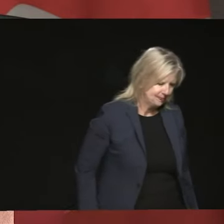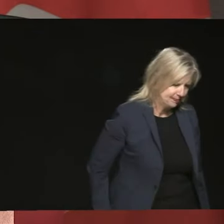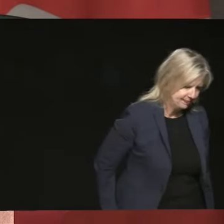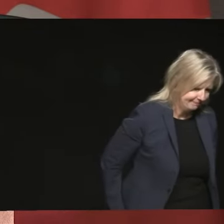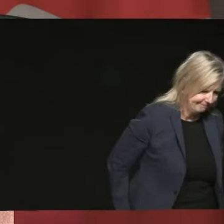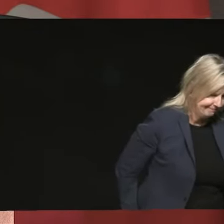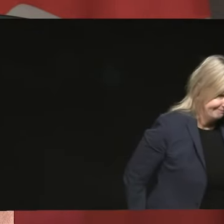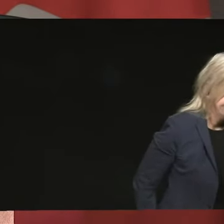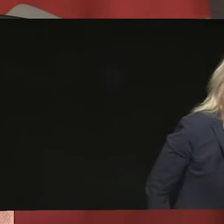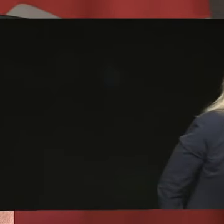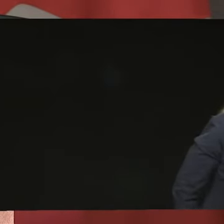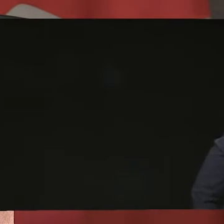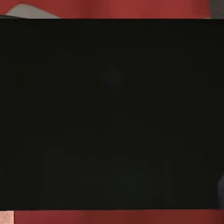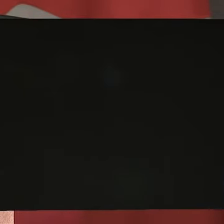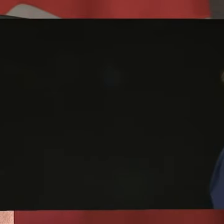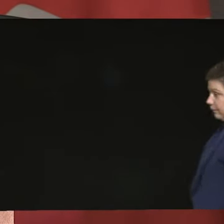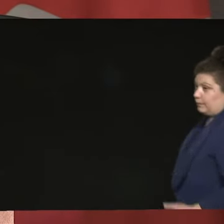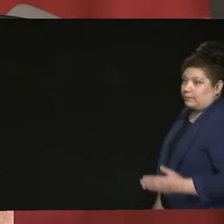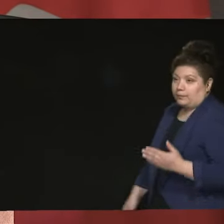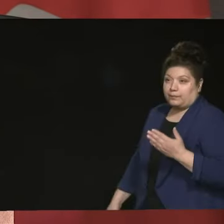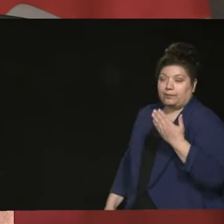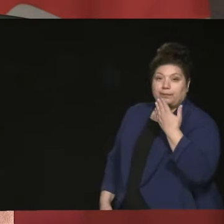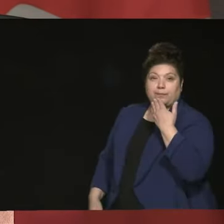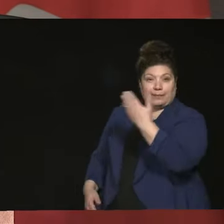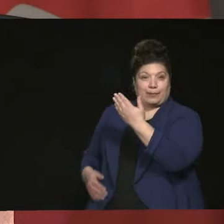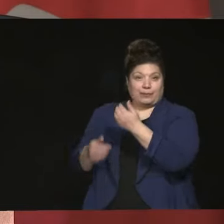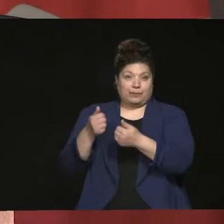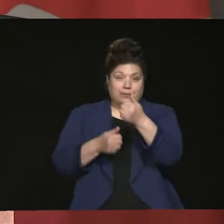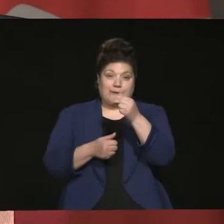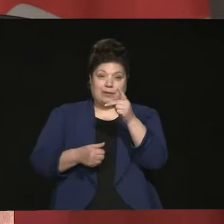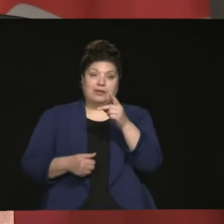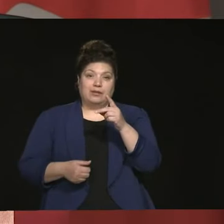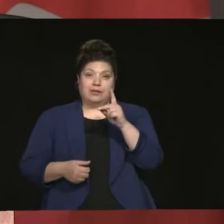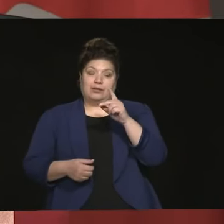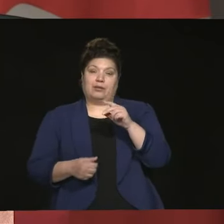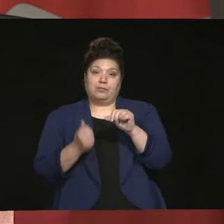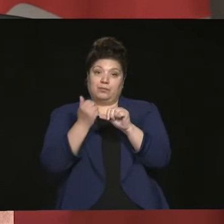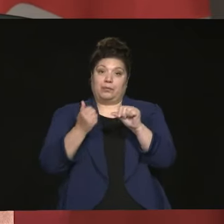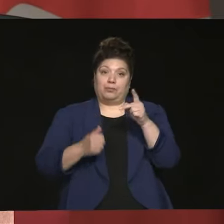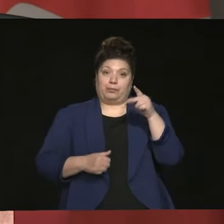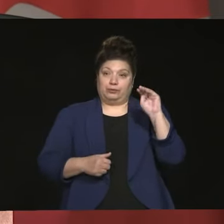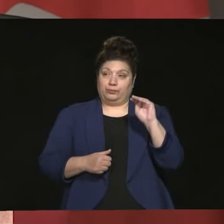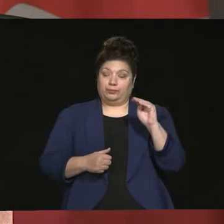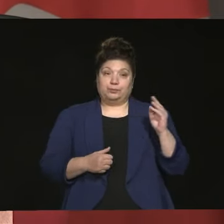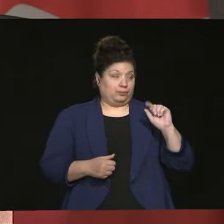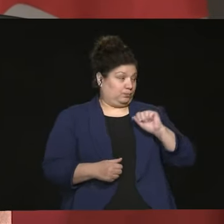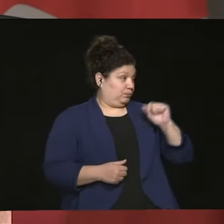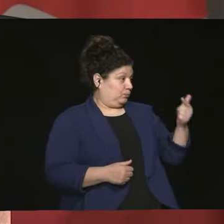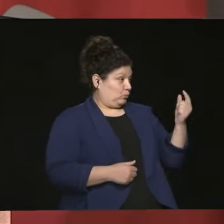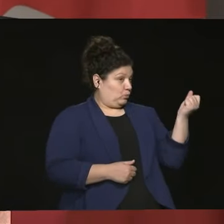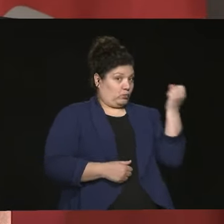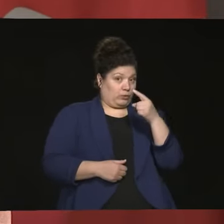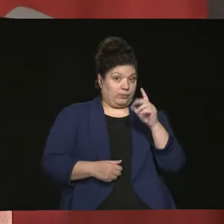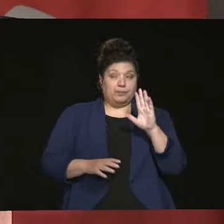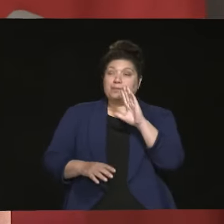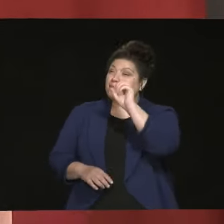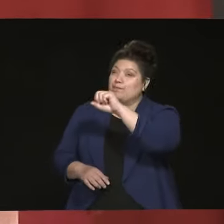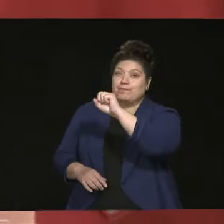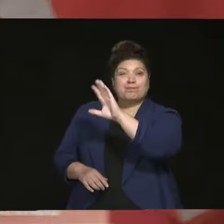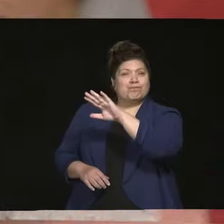Thank you. The next question, la prochaine question, Hélène Buzetti, Le Devoir. Please go ahead. La parole est à vous. Yes, hello. My question is actually for Dr.